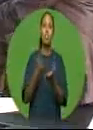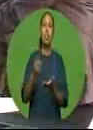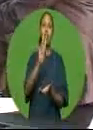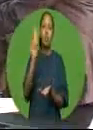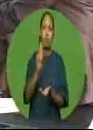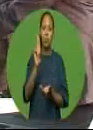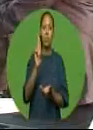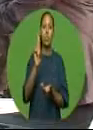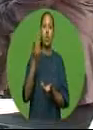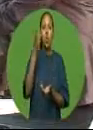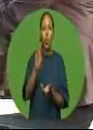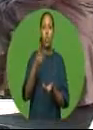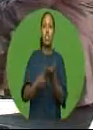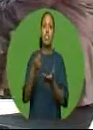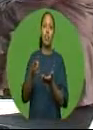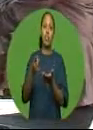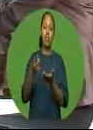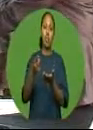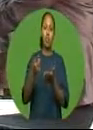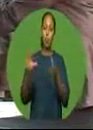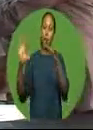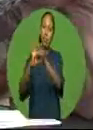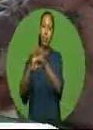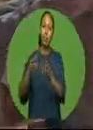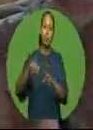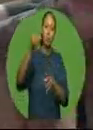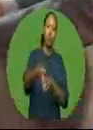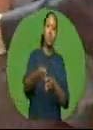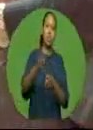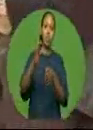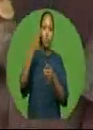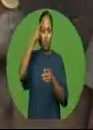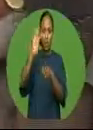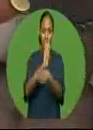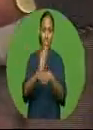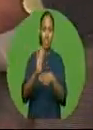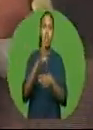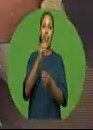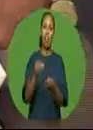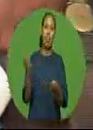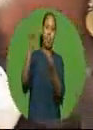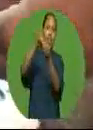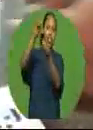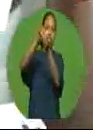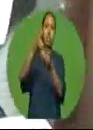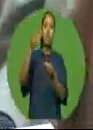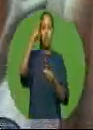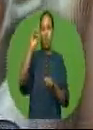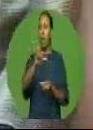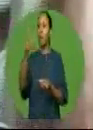you and/or your partners put into the business or raise from